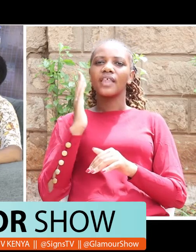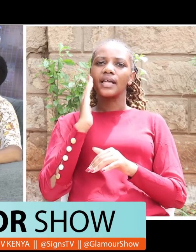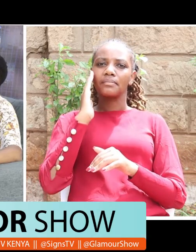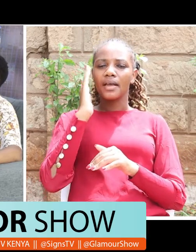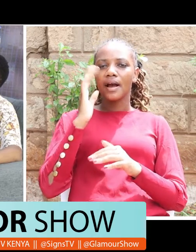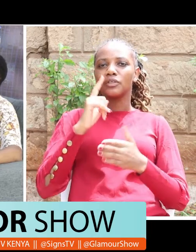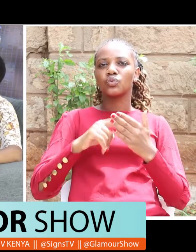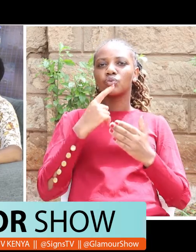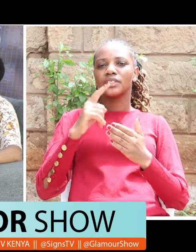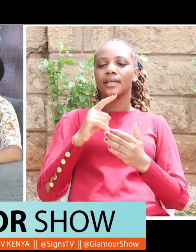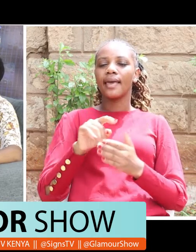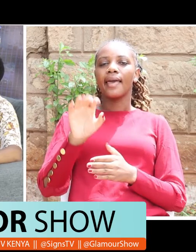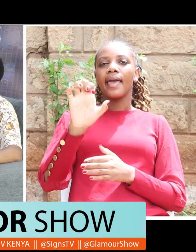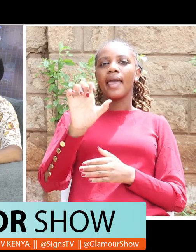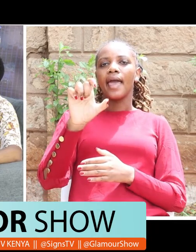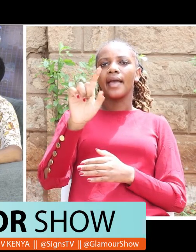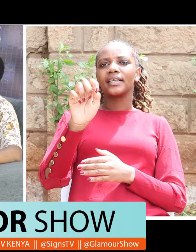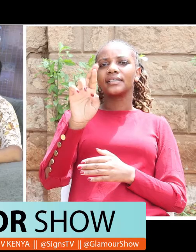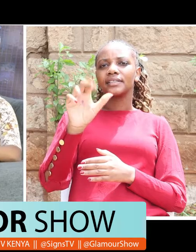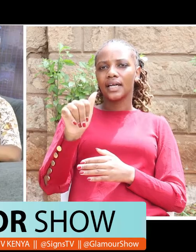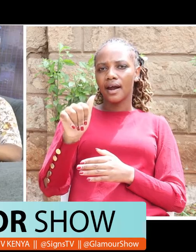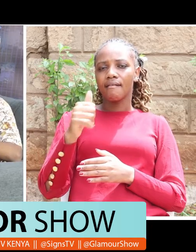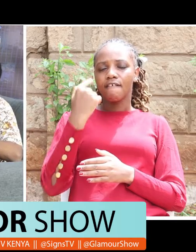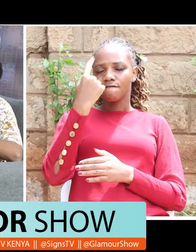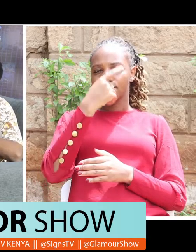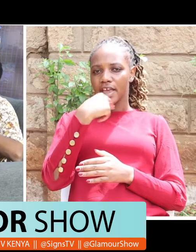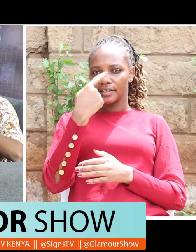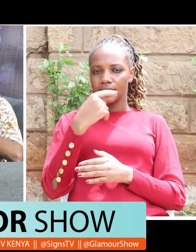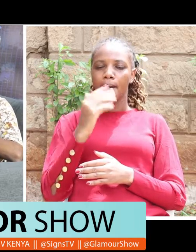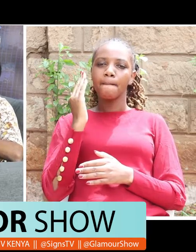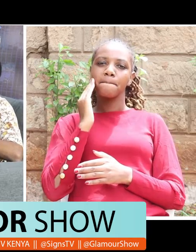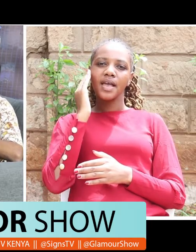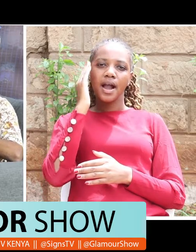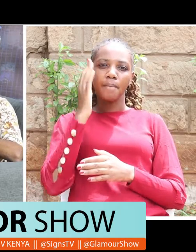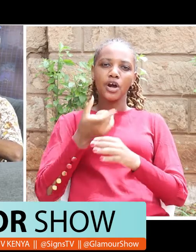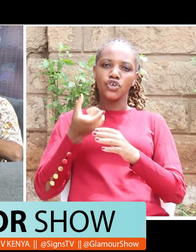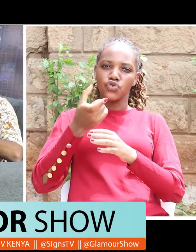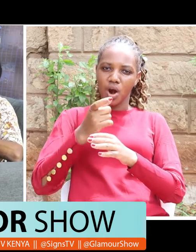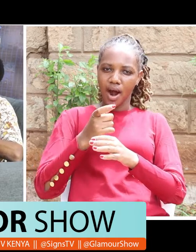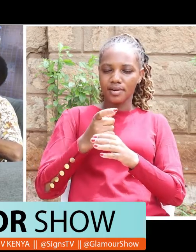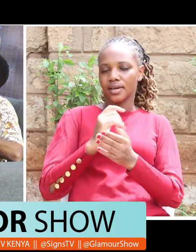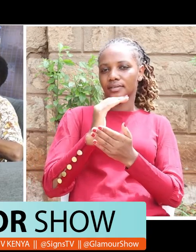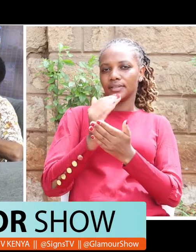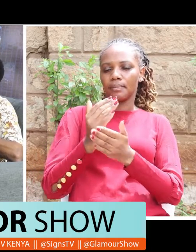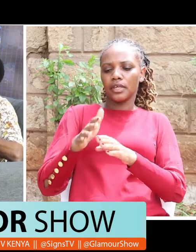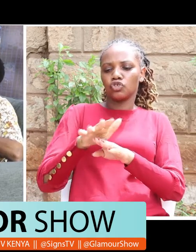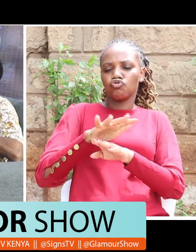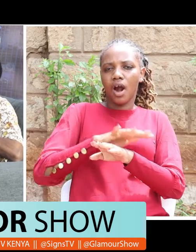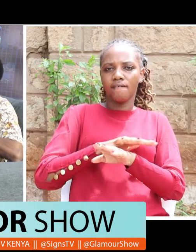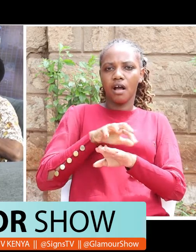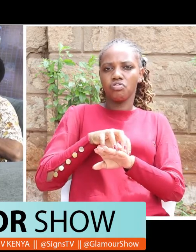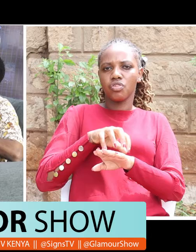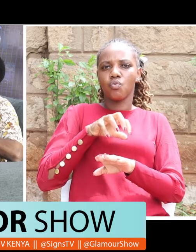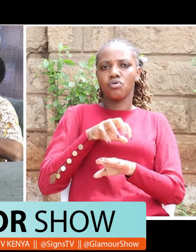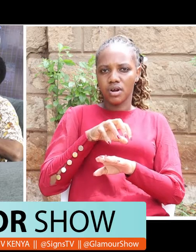makeup is what we call extra face makeup, where you add another layer of makeup or to make a wound and make the story become more